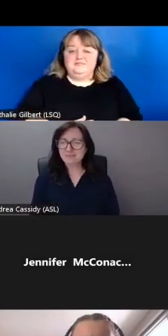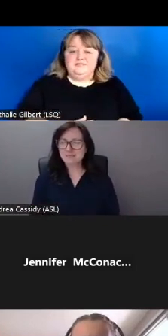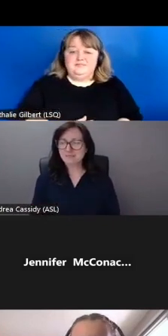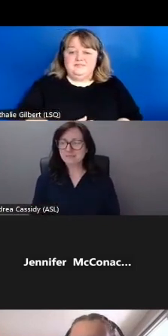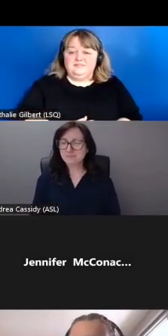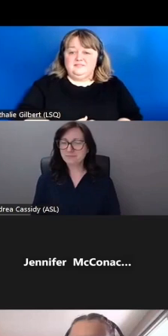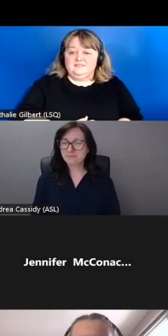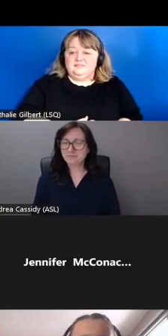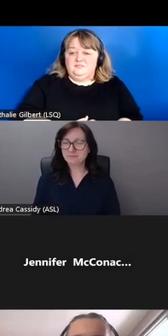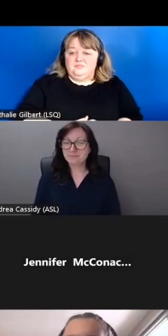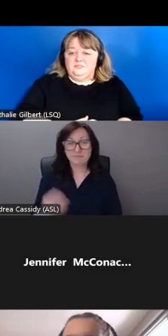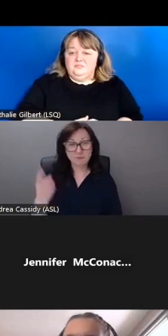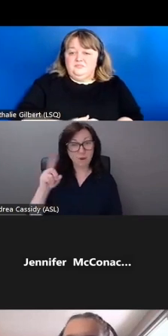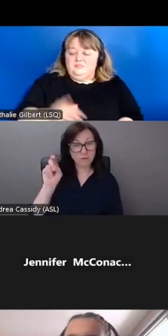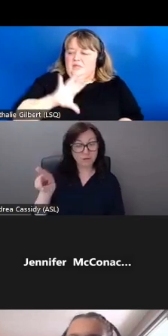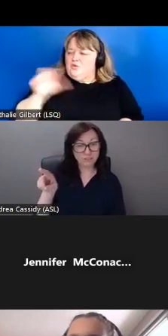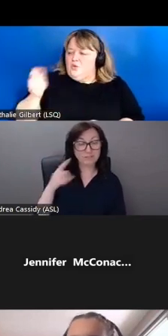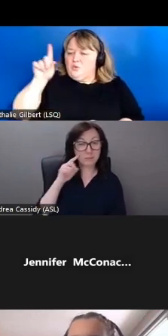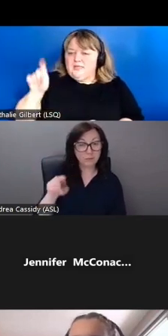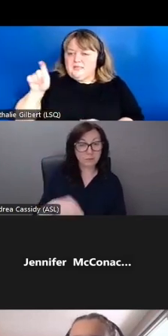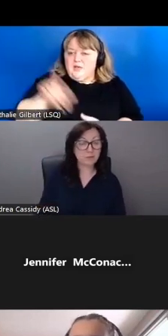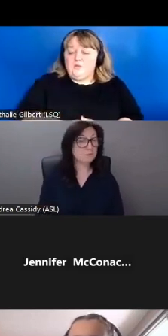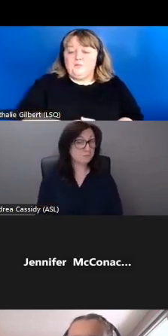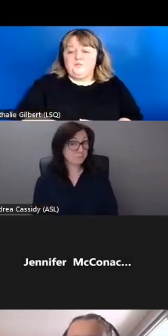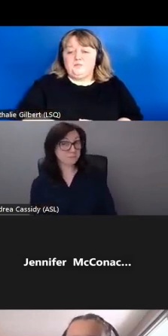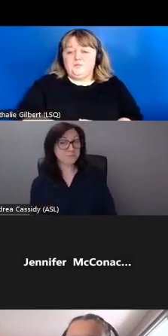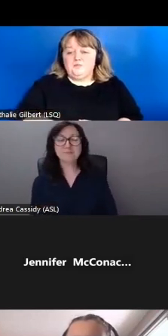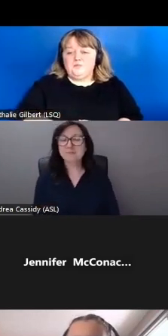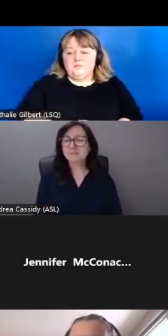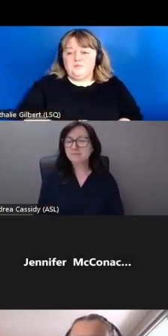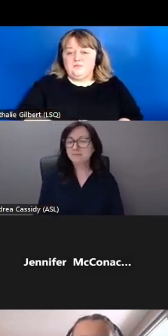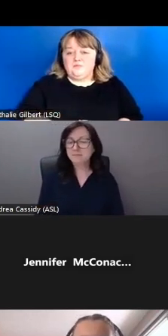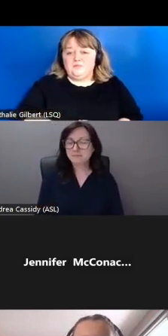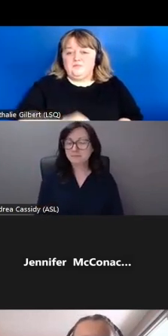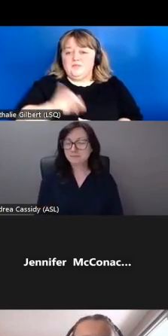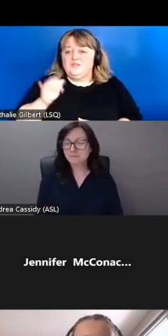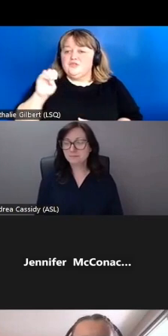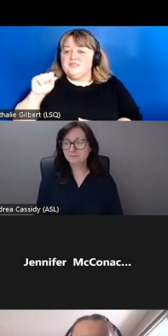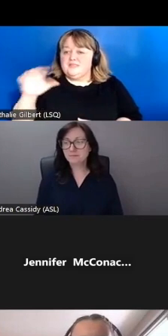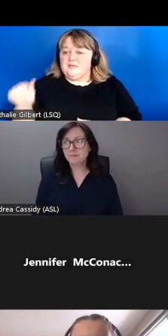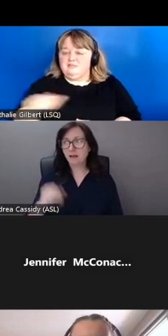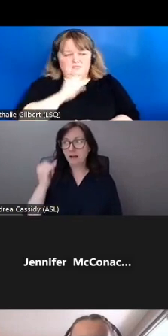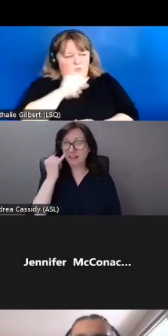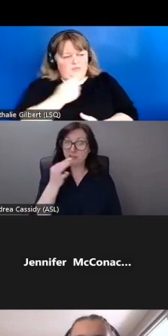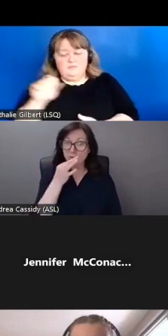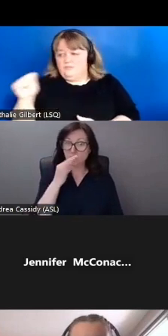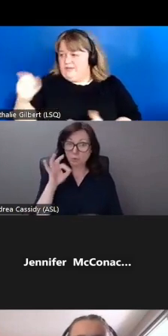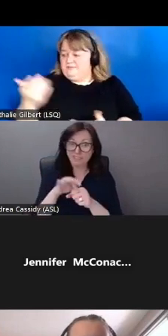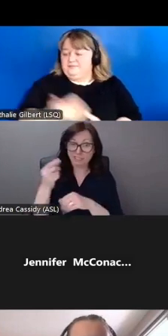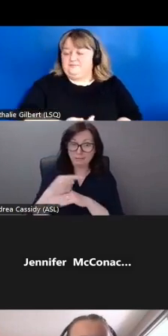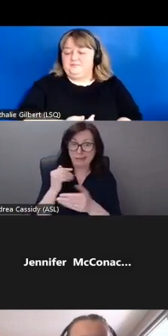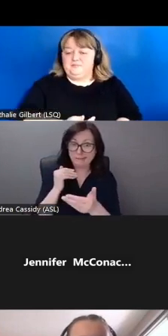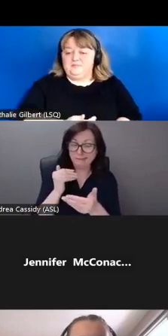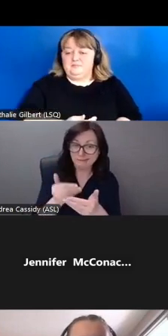I actually have one other question here for you, Jessica. Yes. So if we're getting really close to election day and